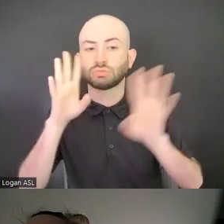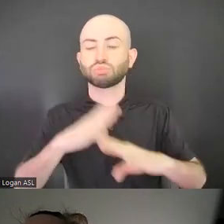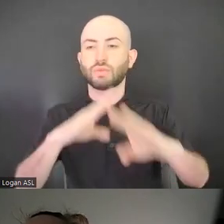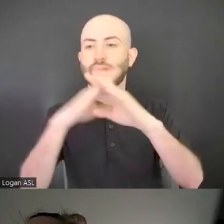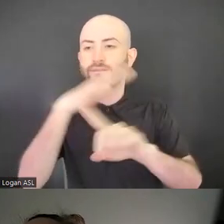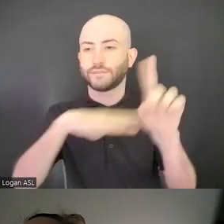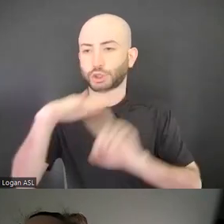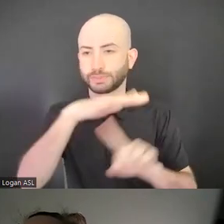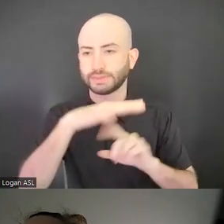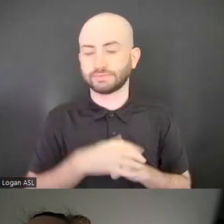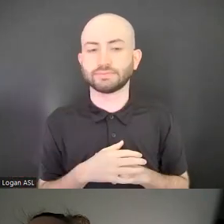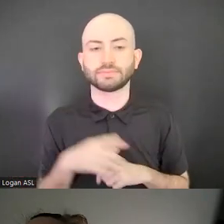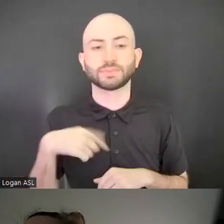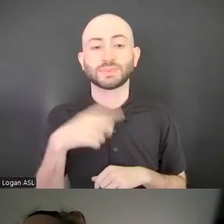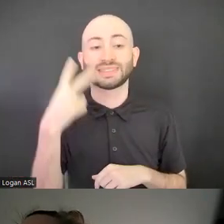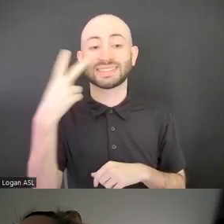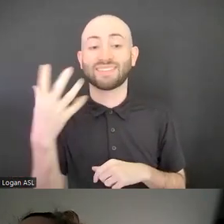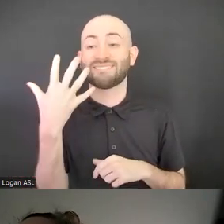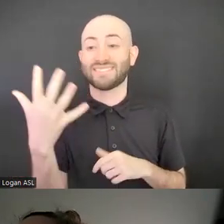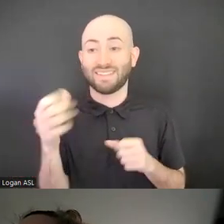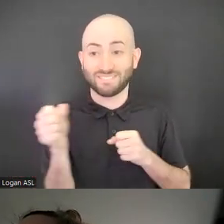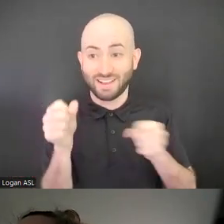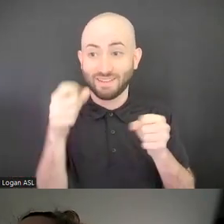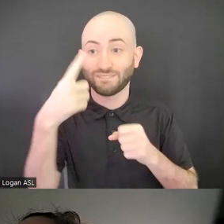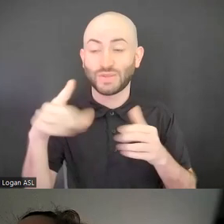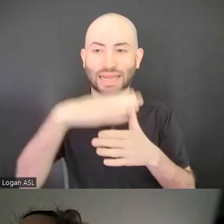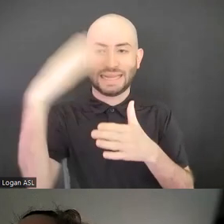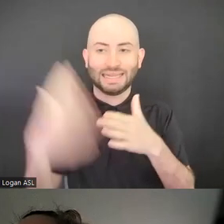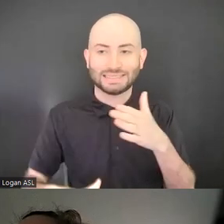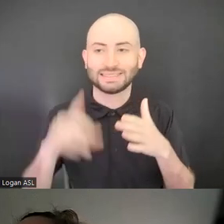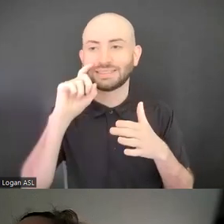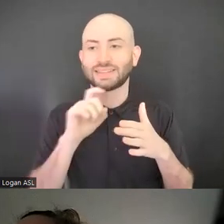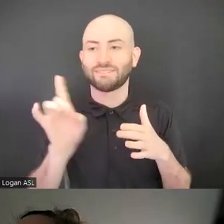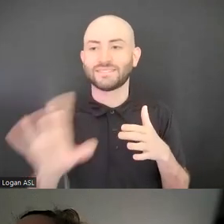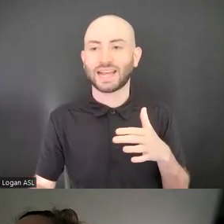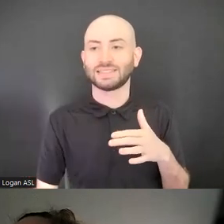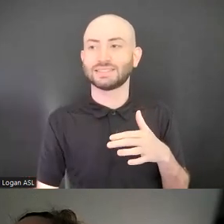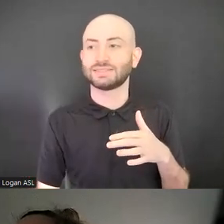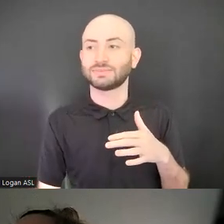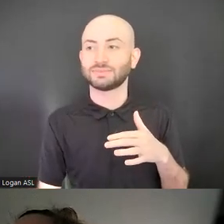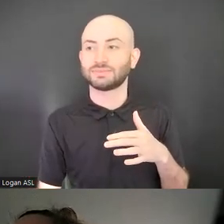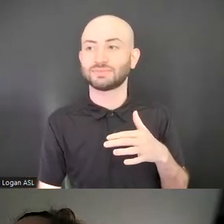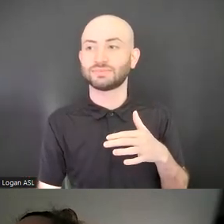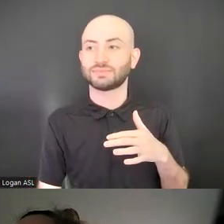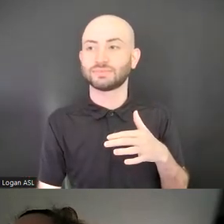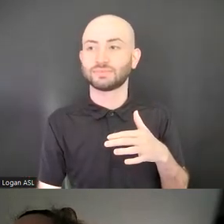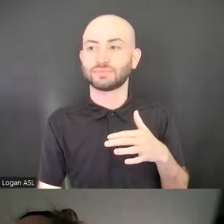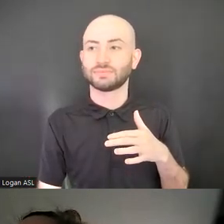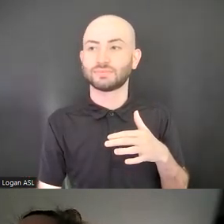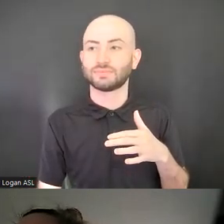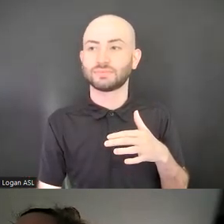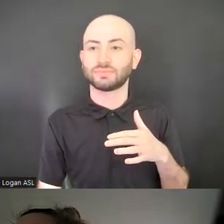here we see five strategies to end sexual violence although all of these apply to decreasing ableism